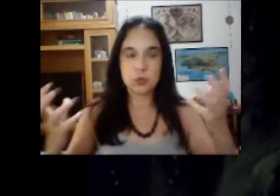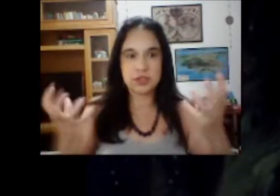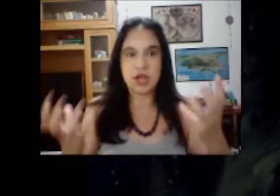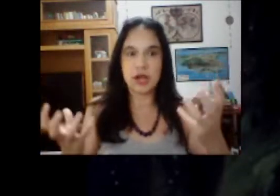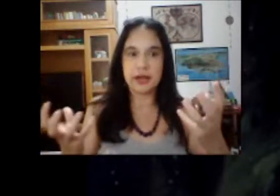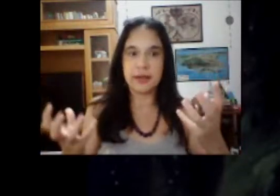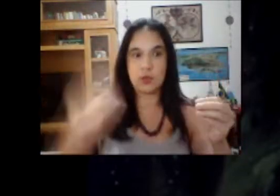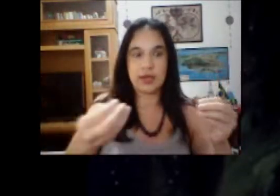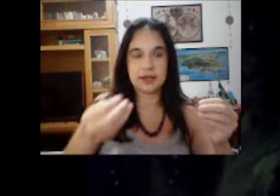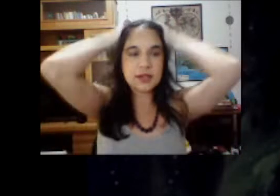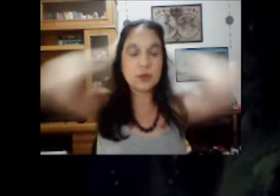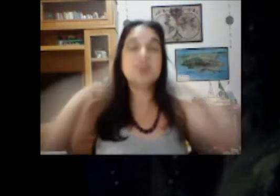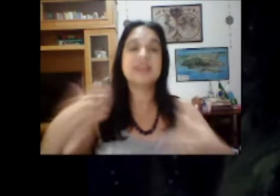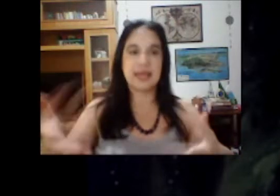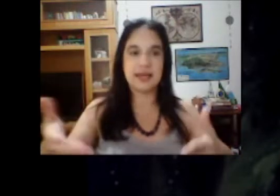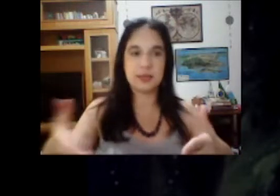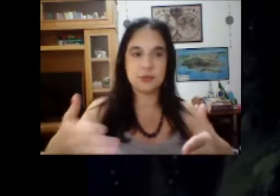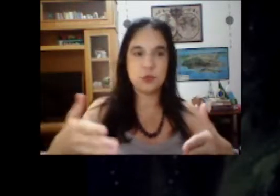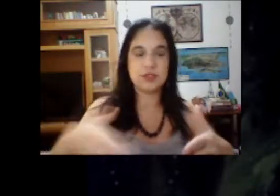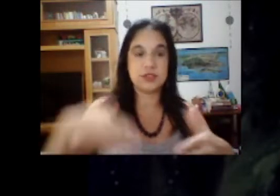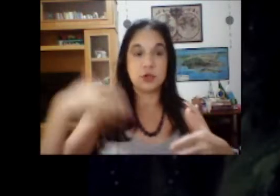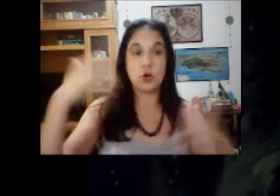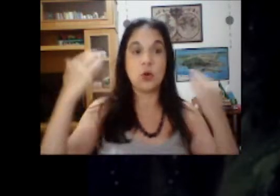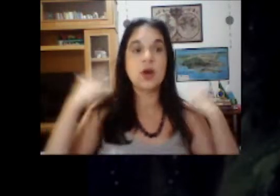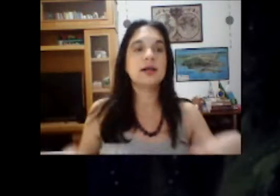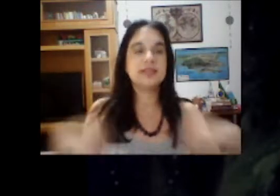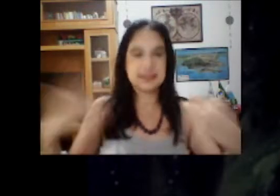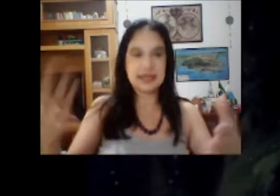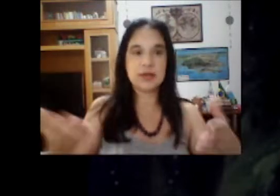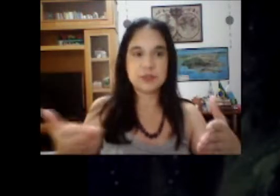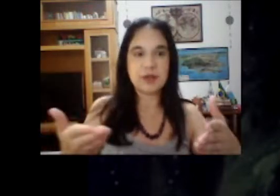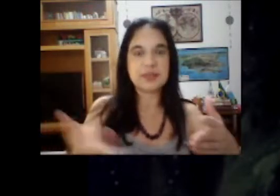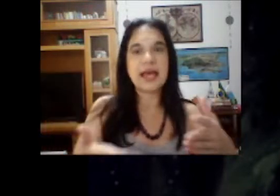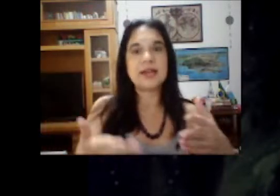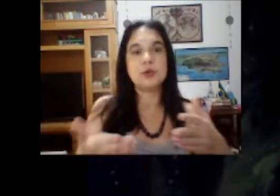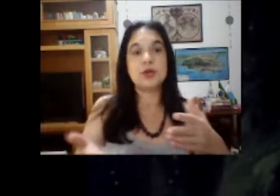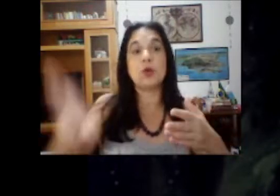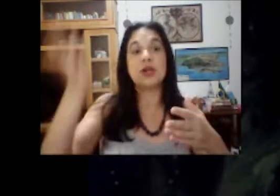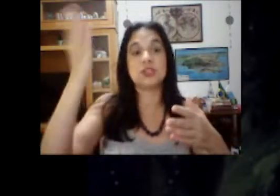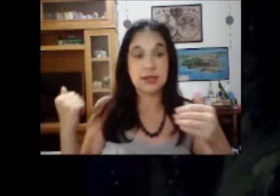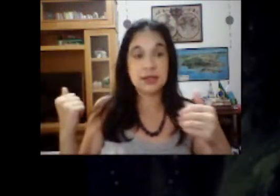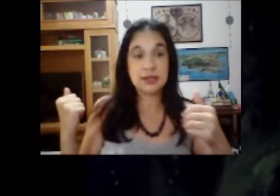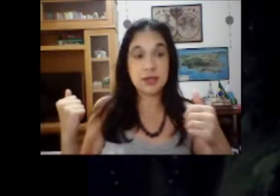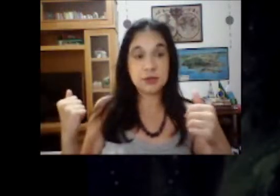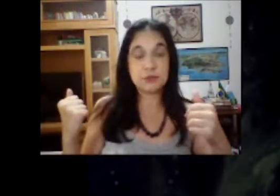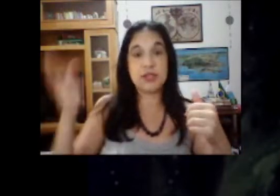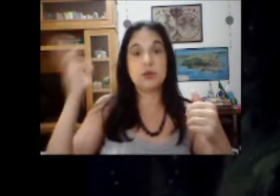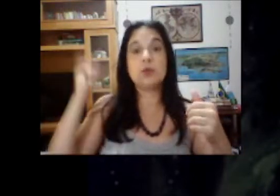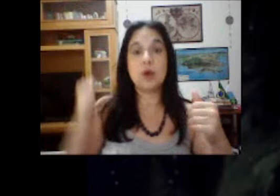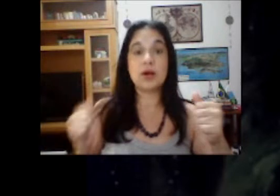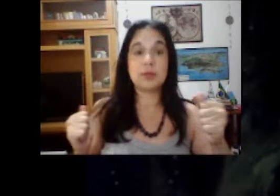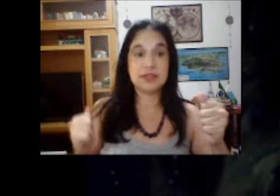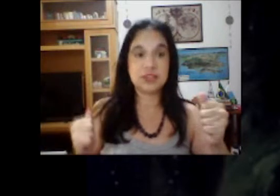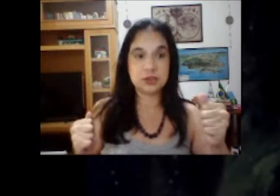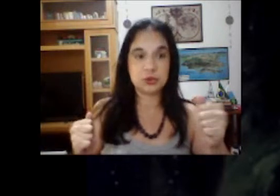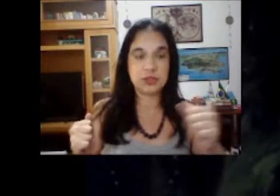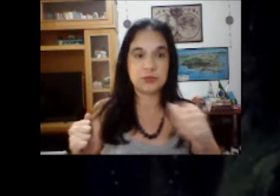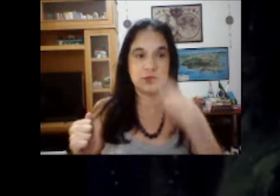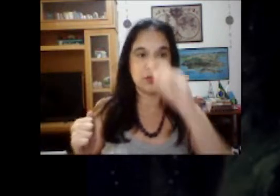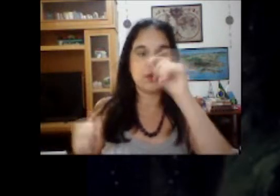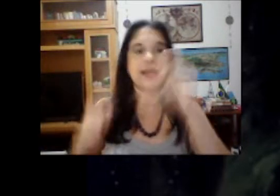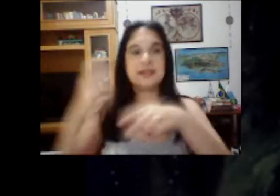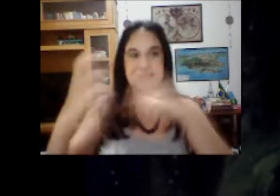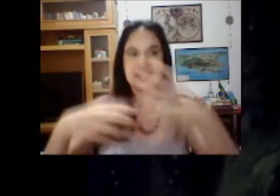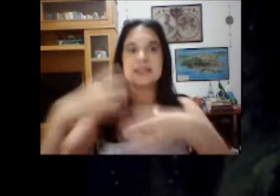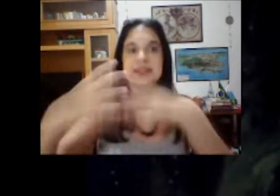that was on him, and once again, if you want to know details about that, you can watch the other video, Welcoming the Gentry in